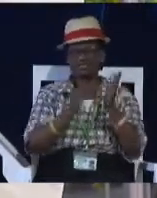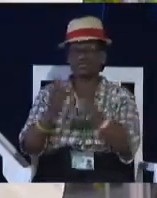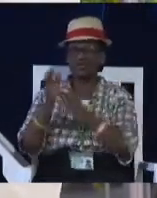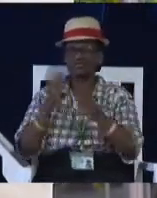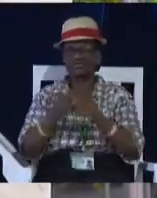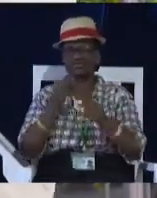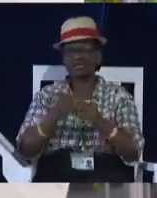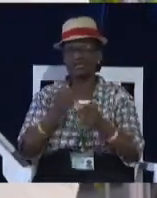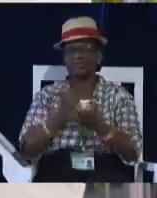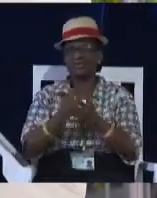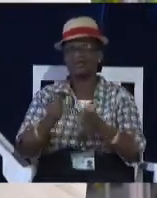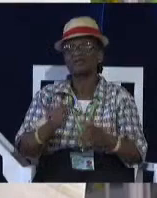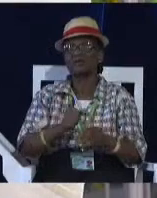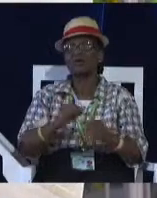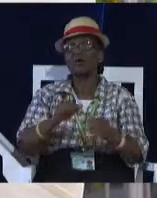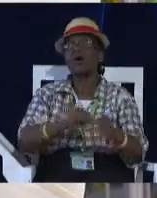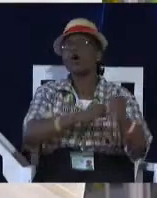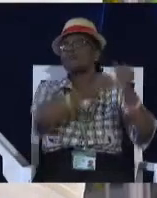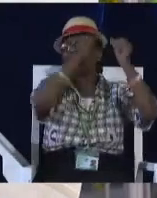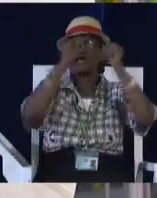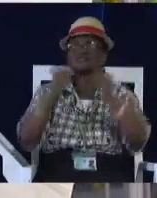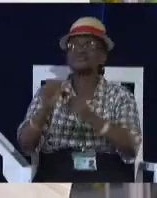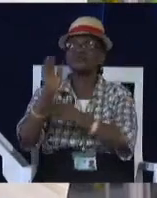Almighty God, prove yourself tonight.